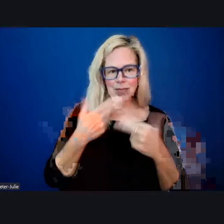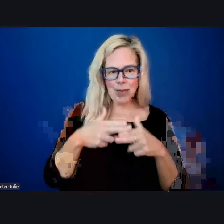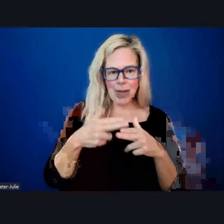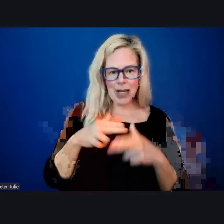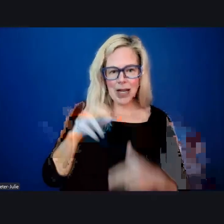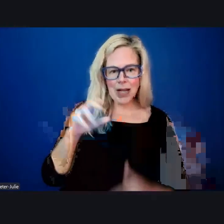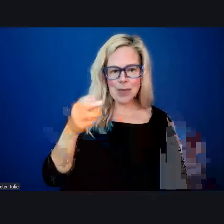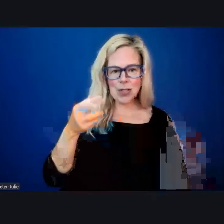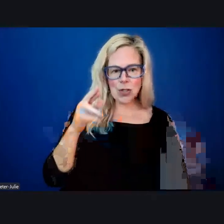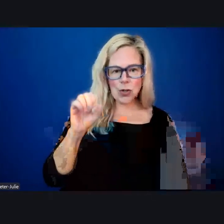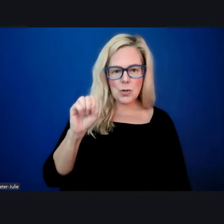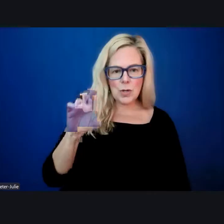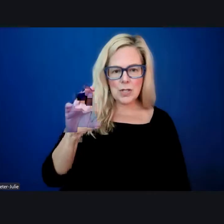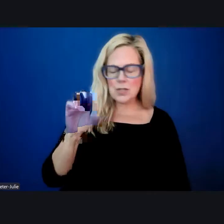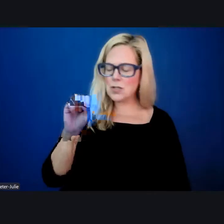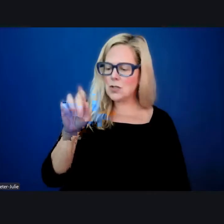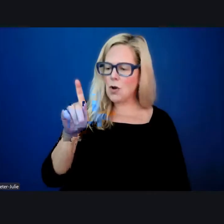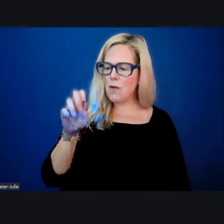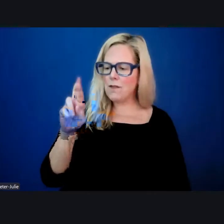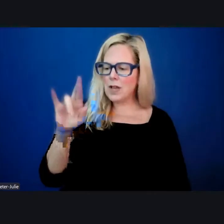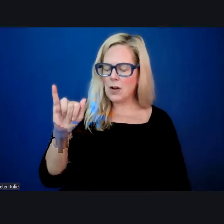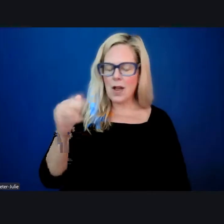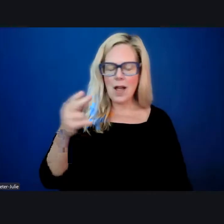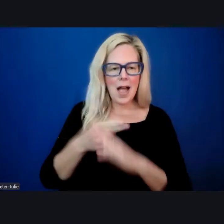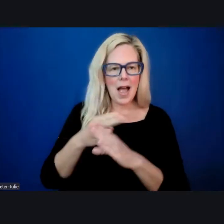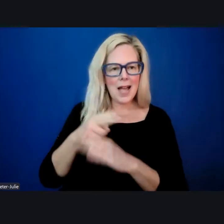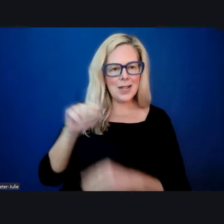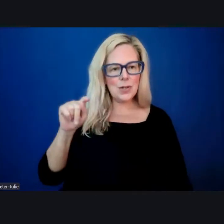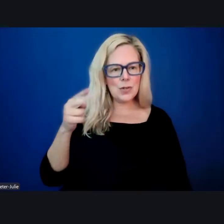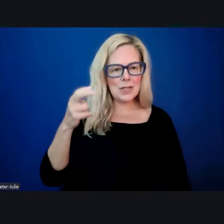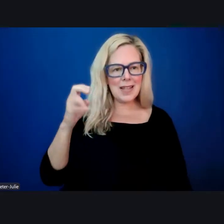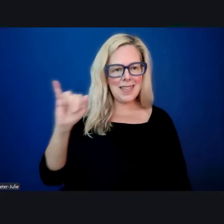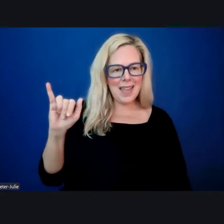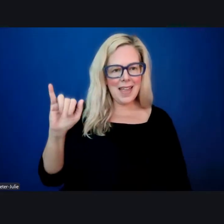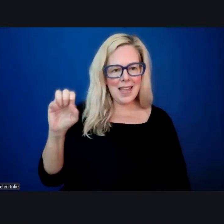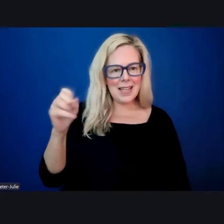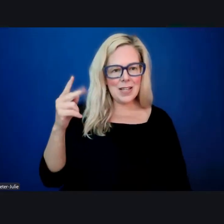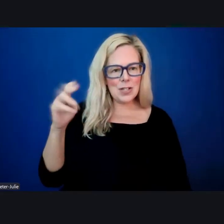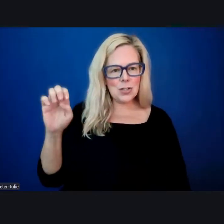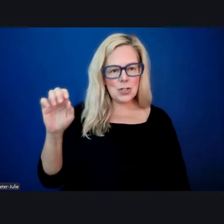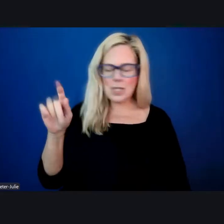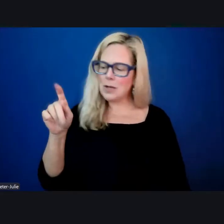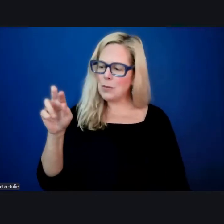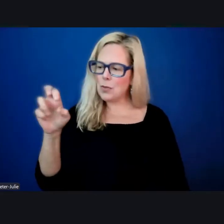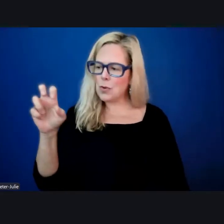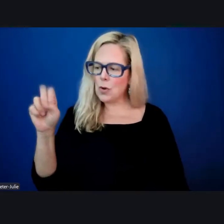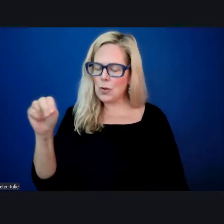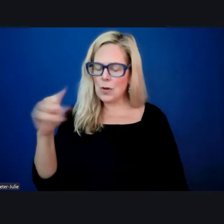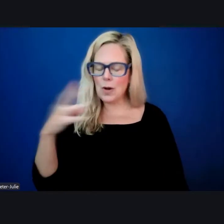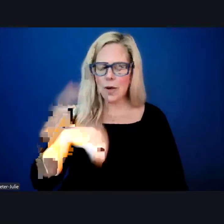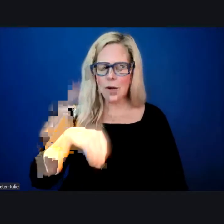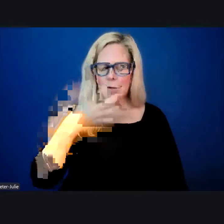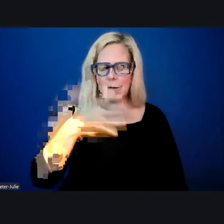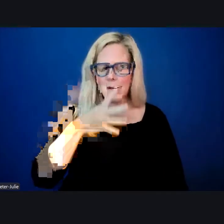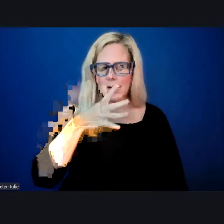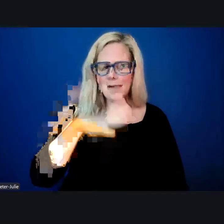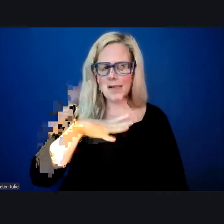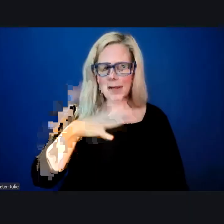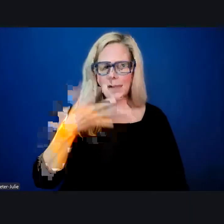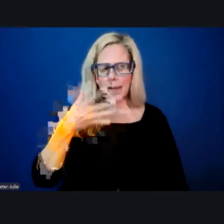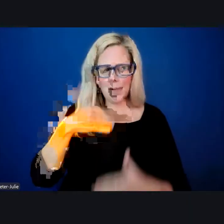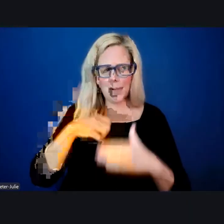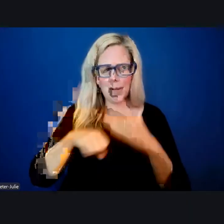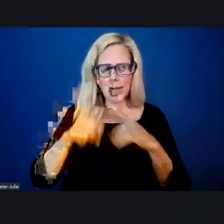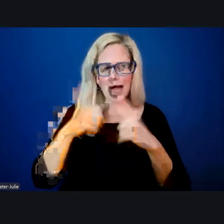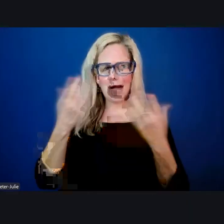Skovira. I use they, she pronouns. I am a Caucasian, assigned female at birth presenter. I'm sitting in